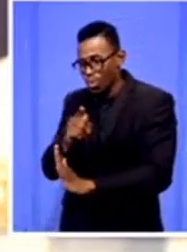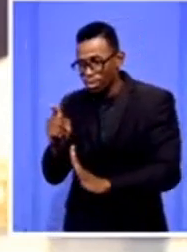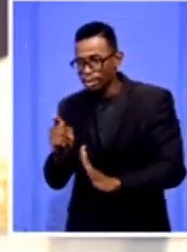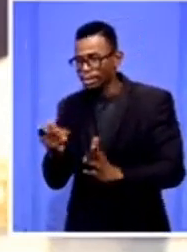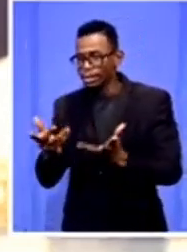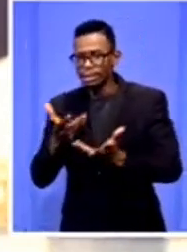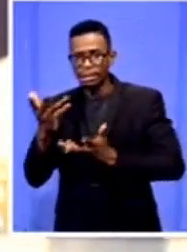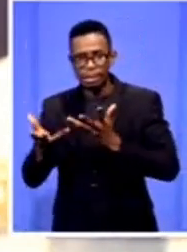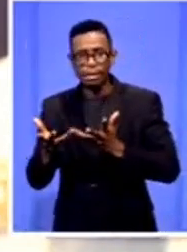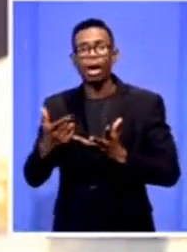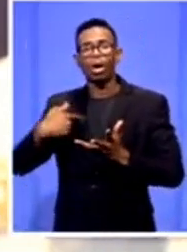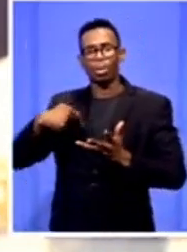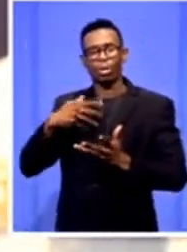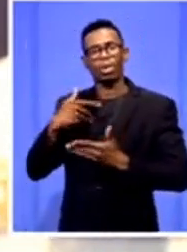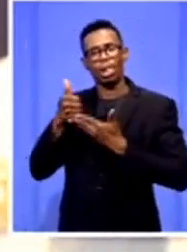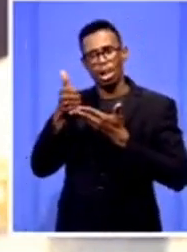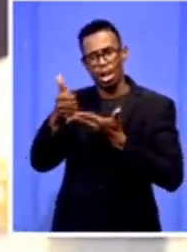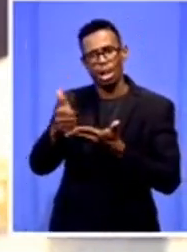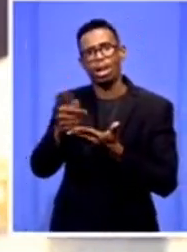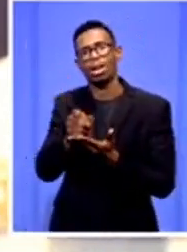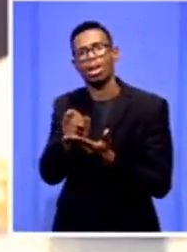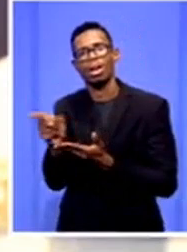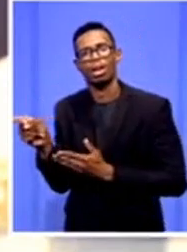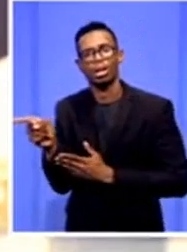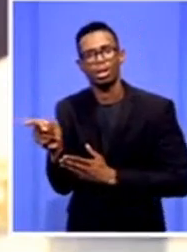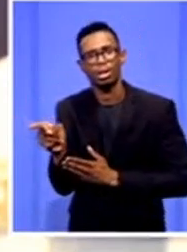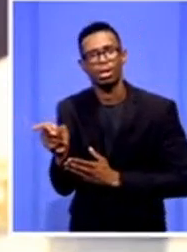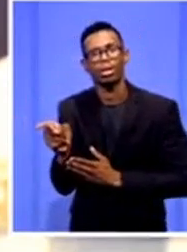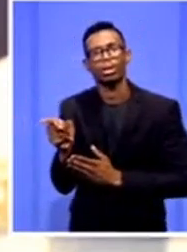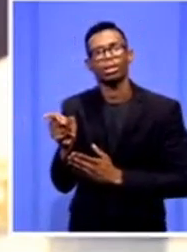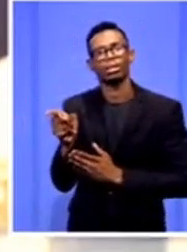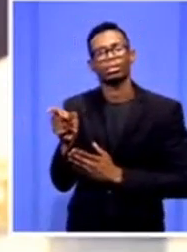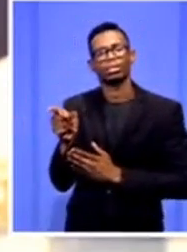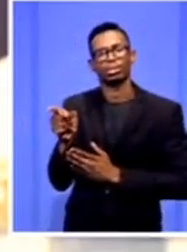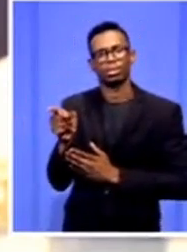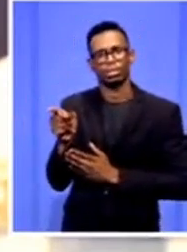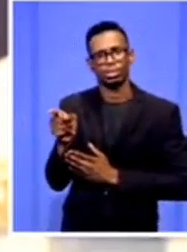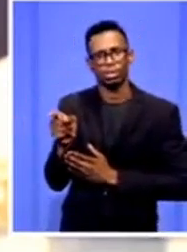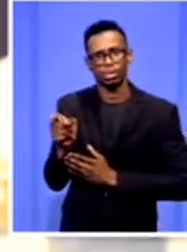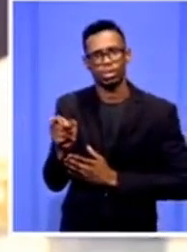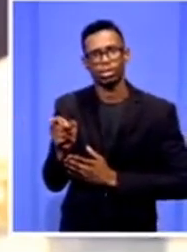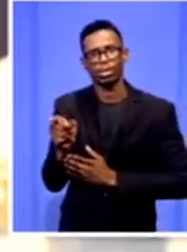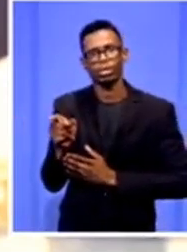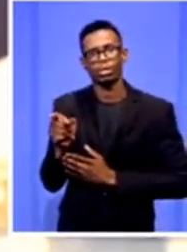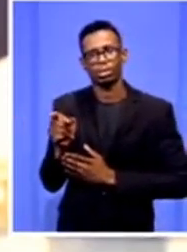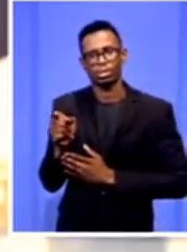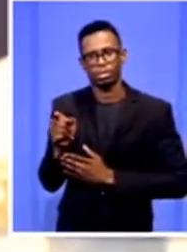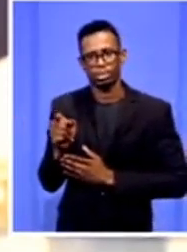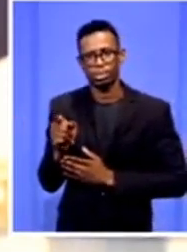re etse bonnete ba hore ba ileng ba ameha ba ya thuseha le bona